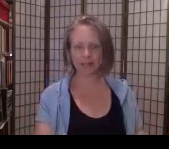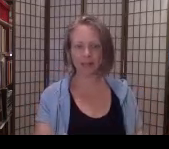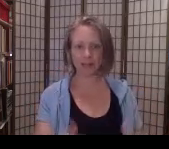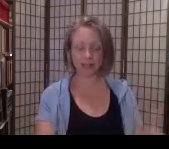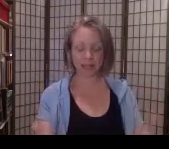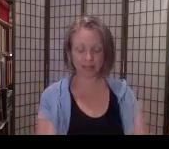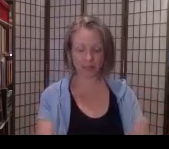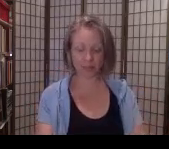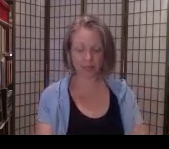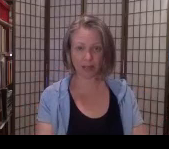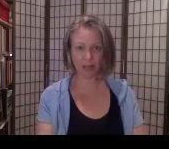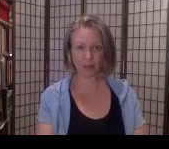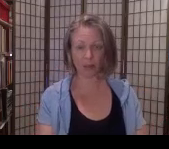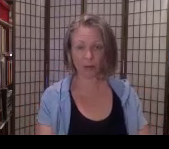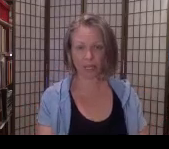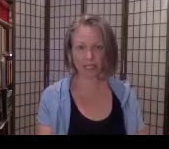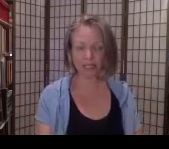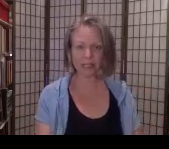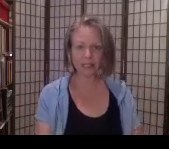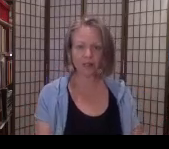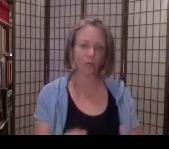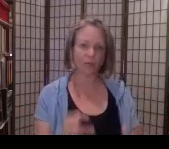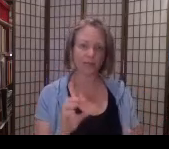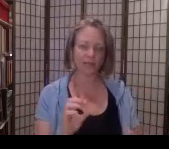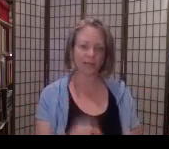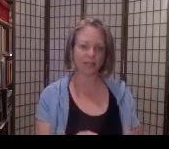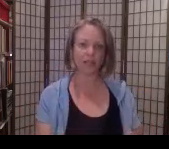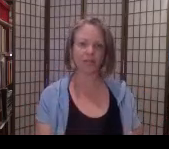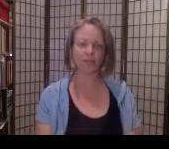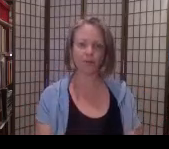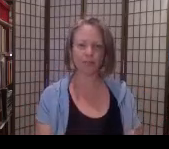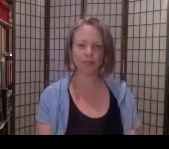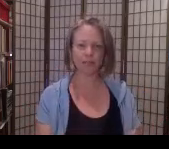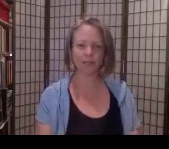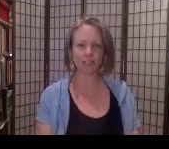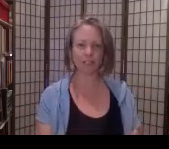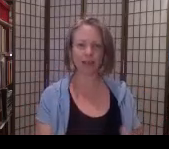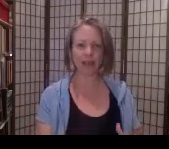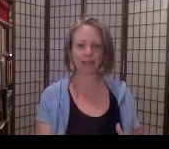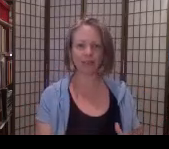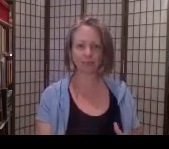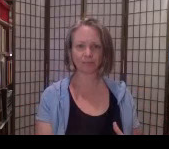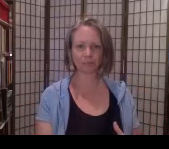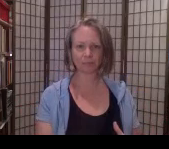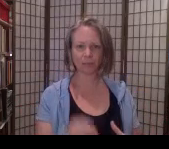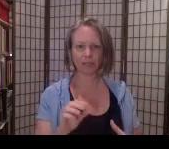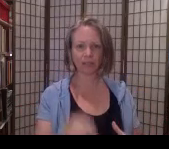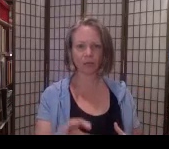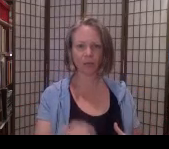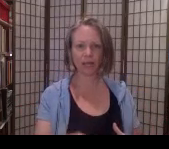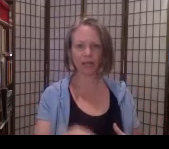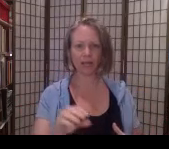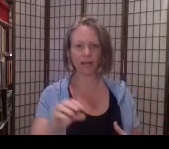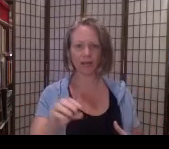plants. In this case, it's saying the cricket, with these angelic forces, such that it's